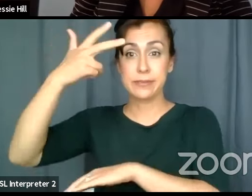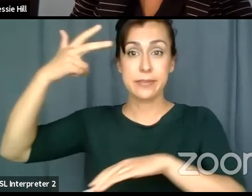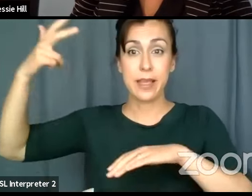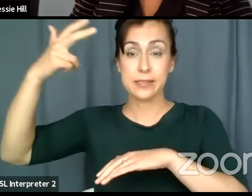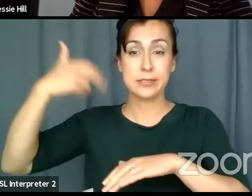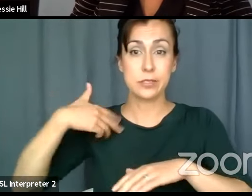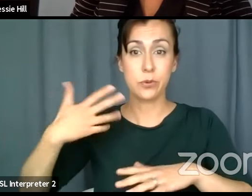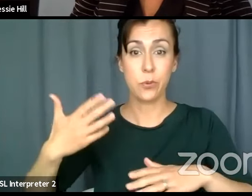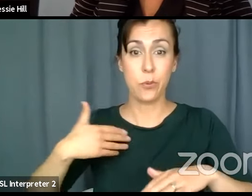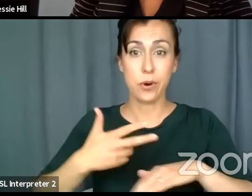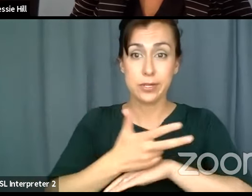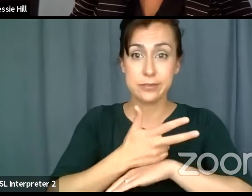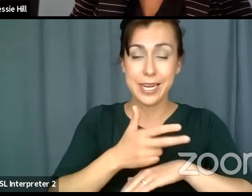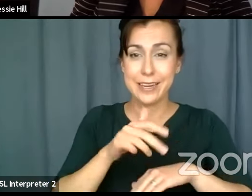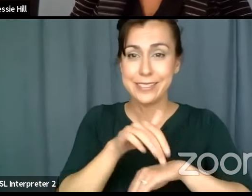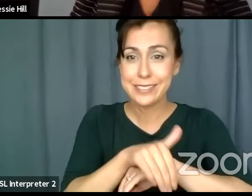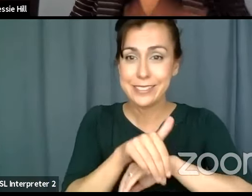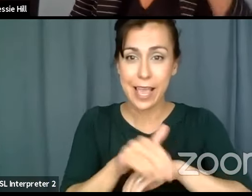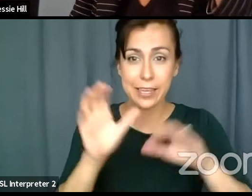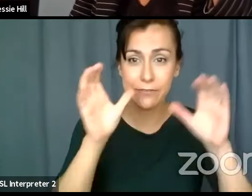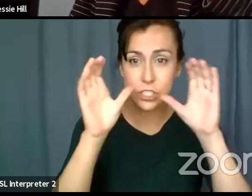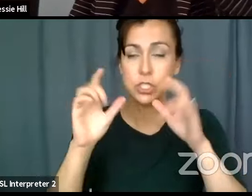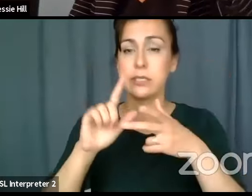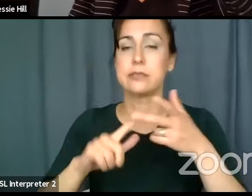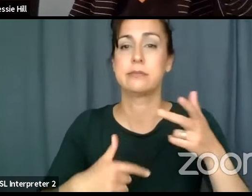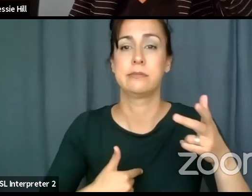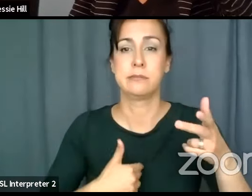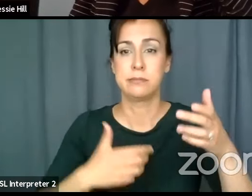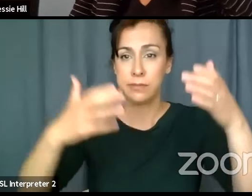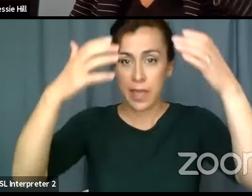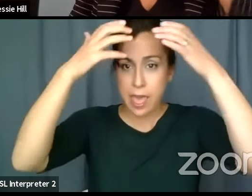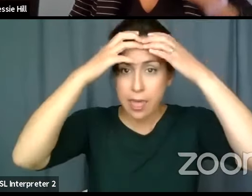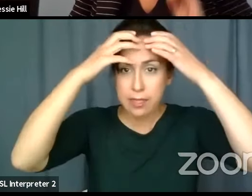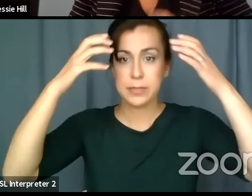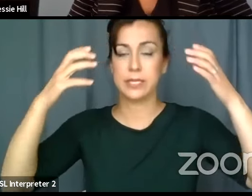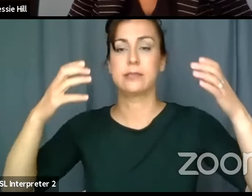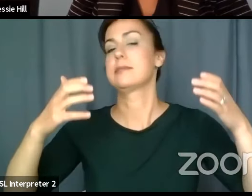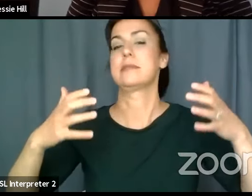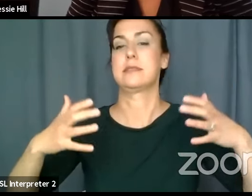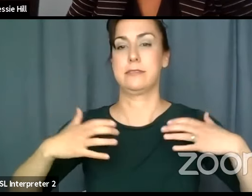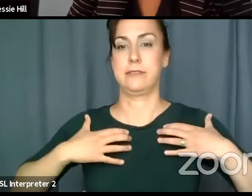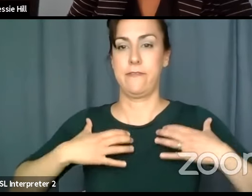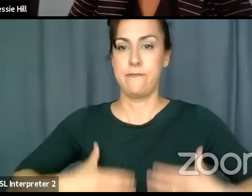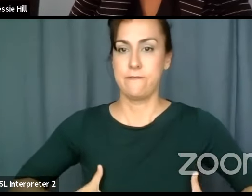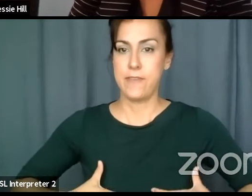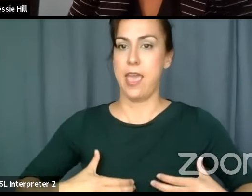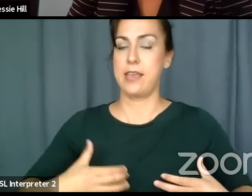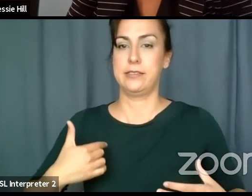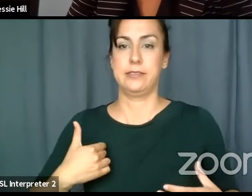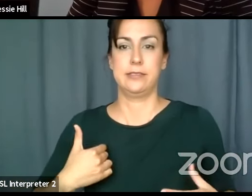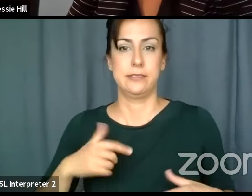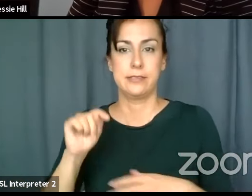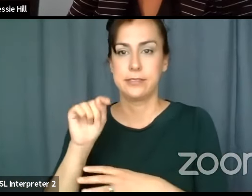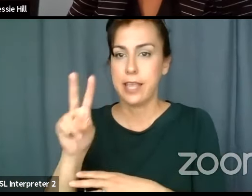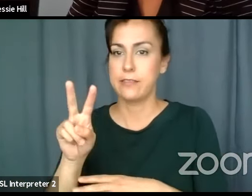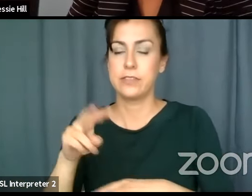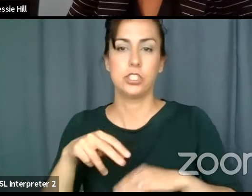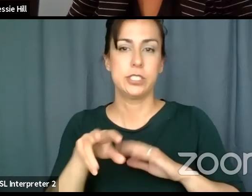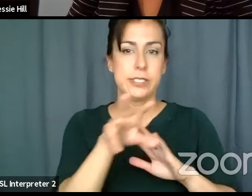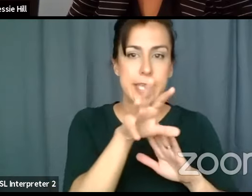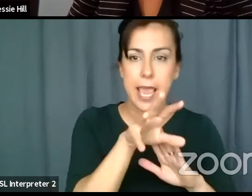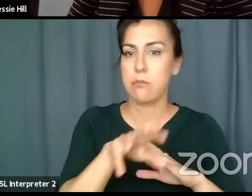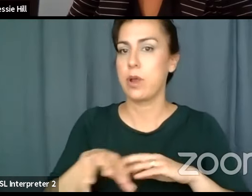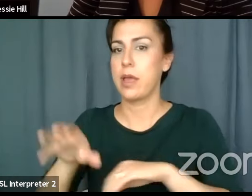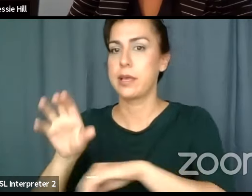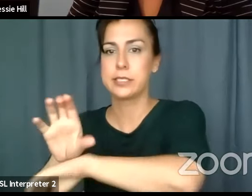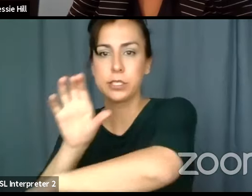goggles, ballistic helmets, tactical vests, televisions, cameras, computers, even